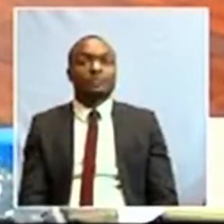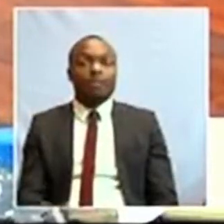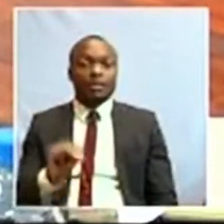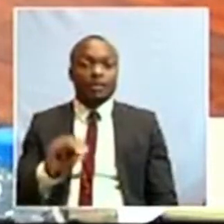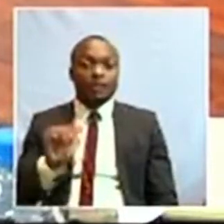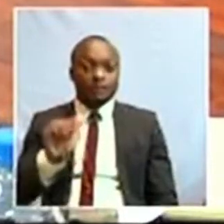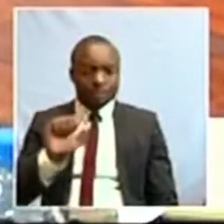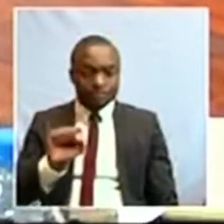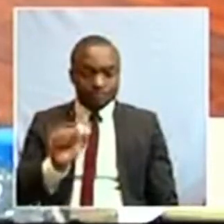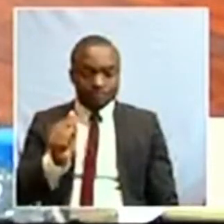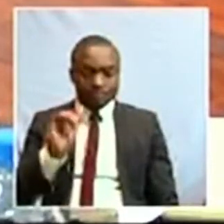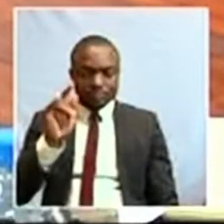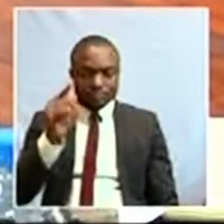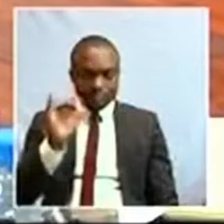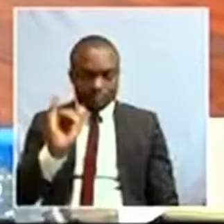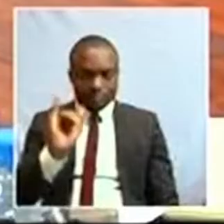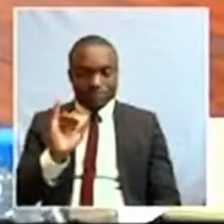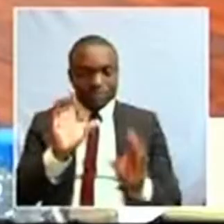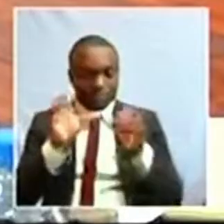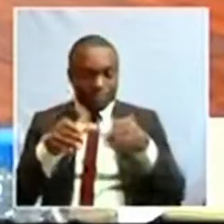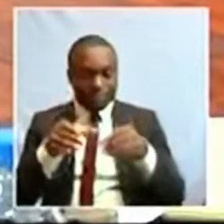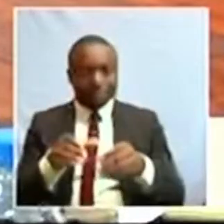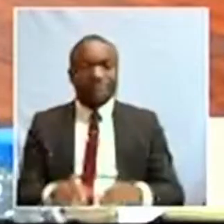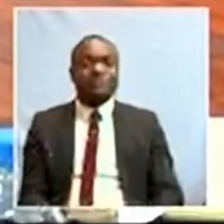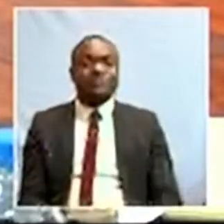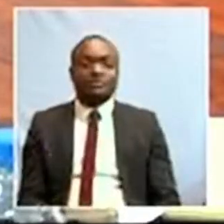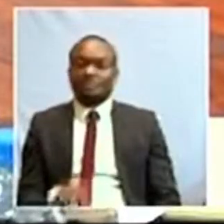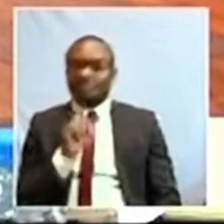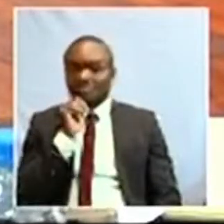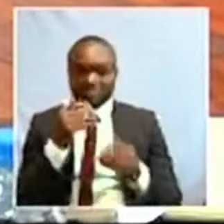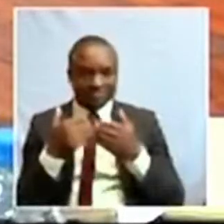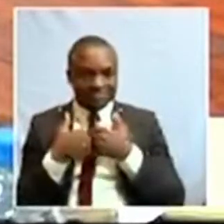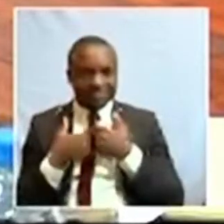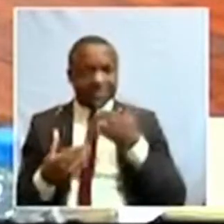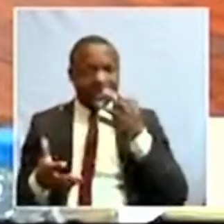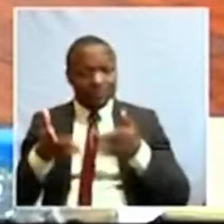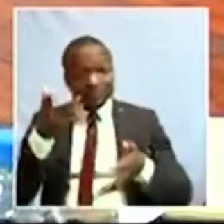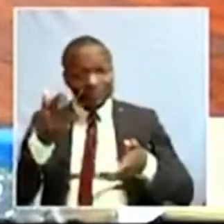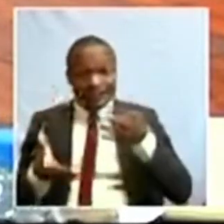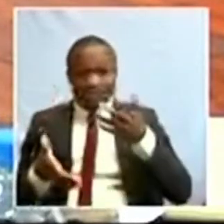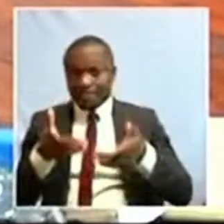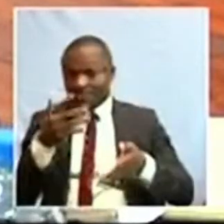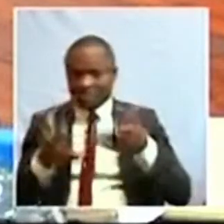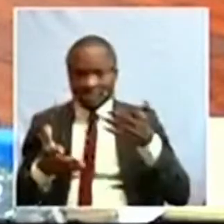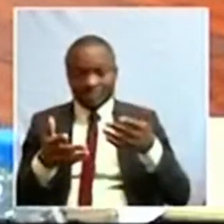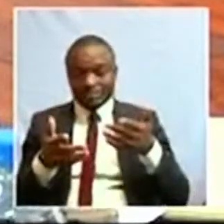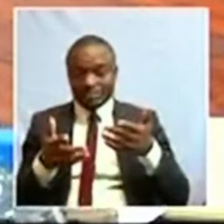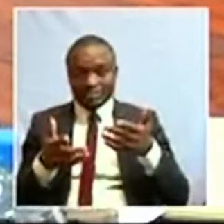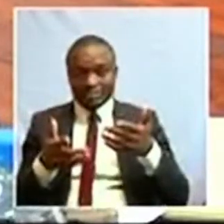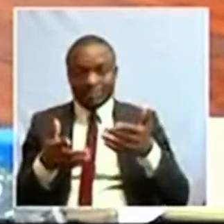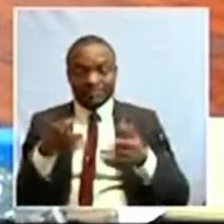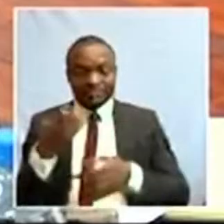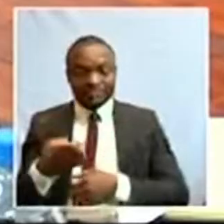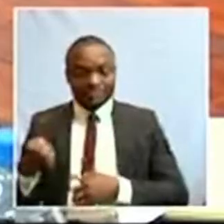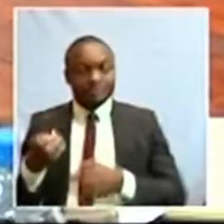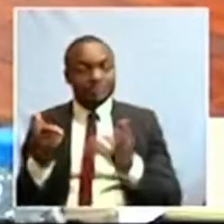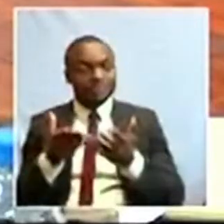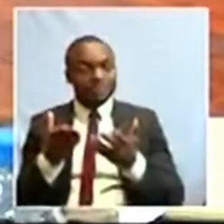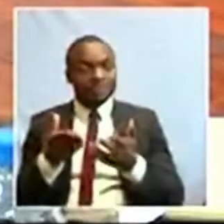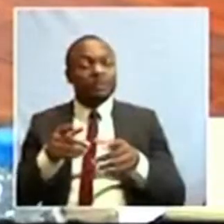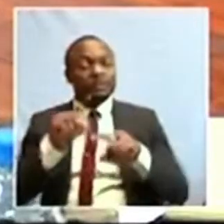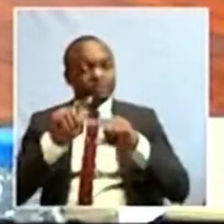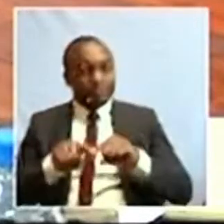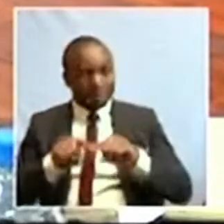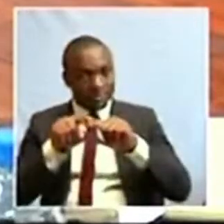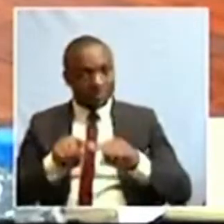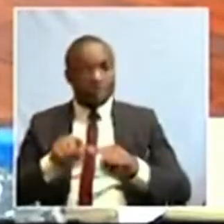Masaiti Town Council, as Masaiti Town Council, we do not have a fire tender. We entirely depend